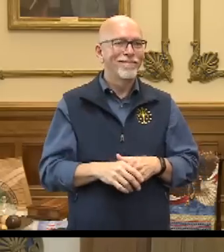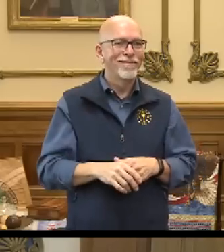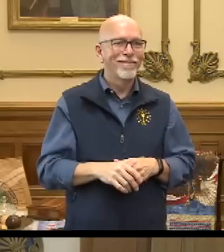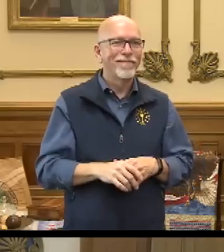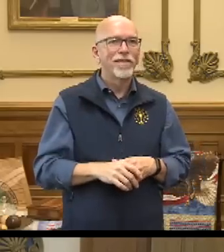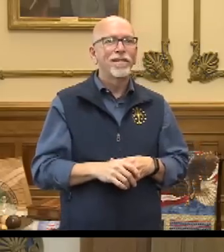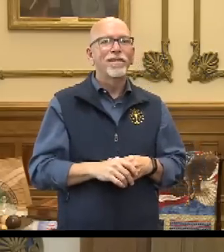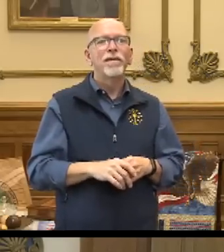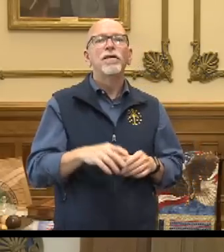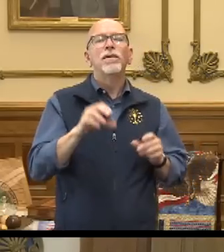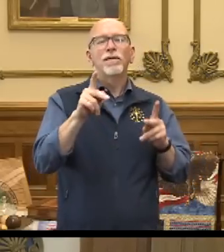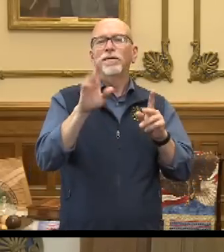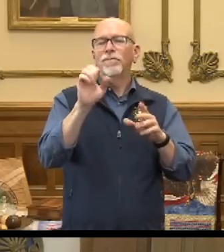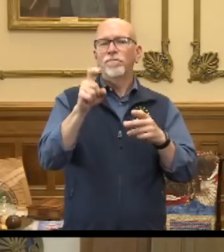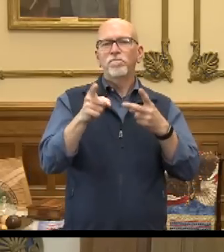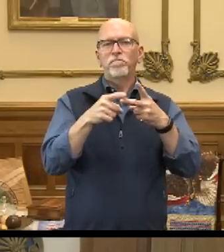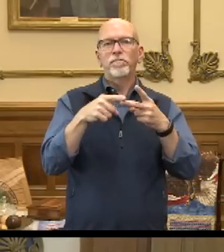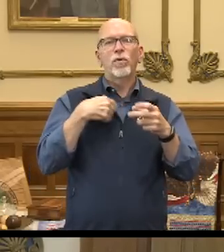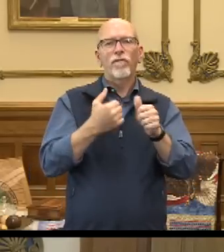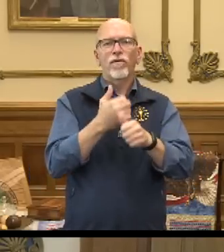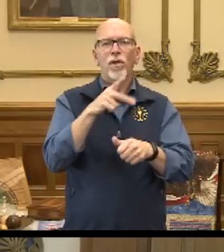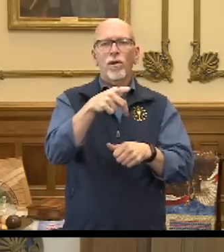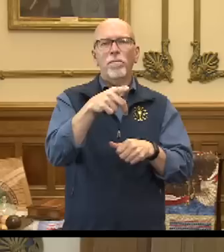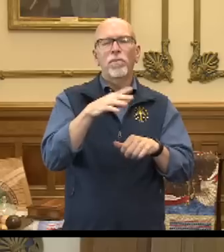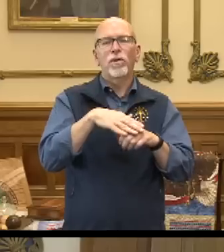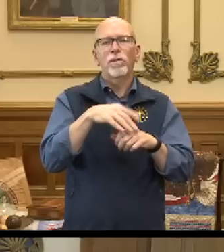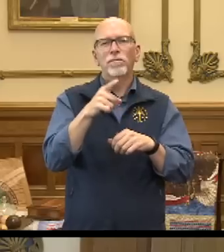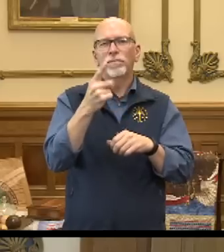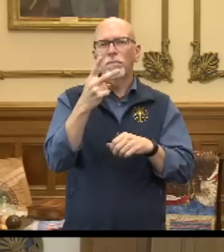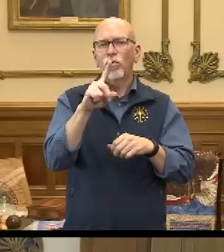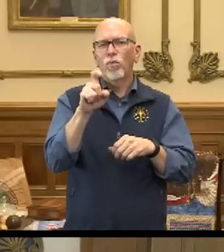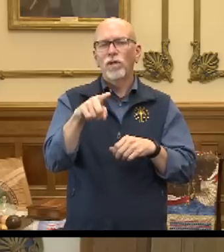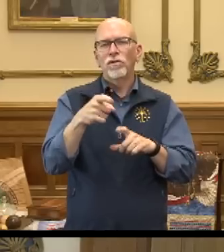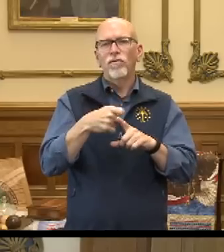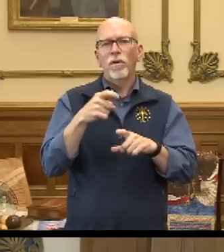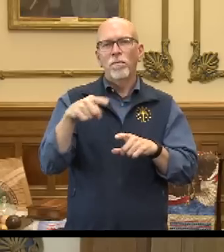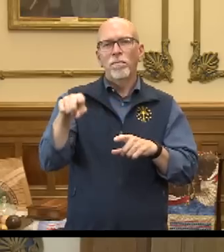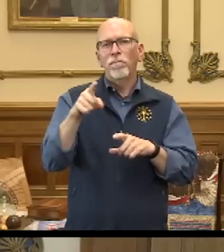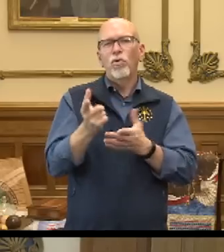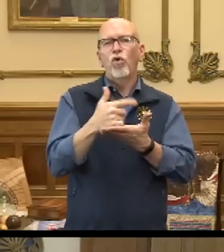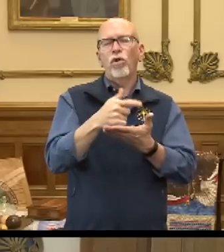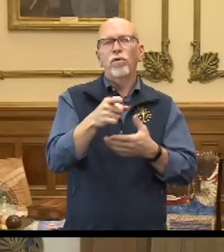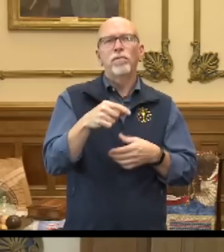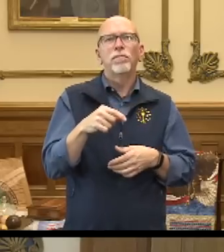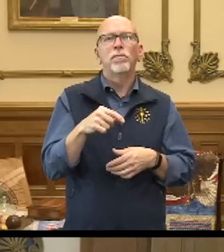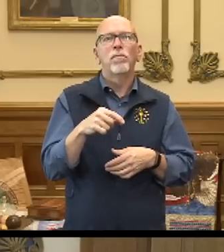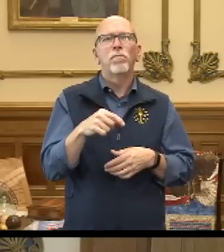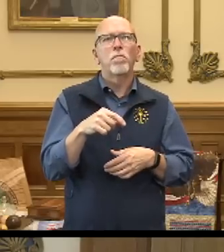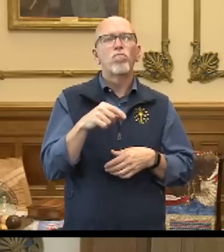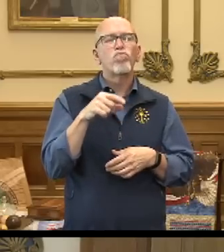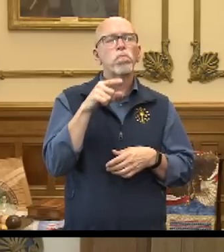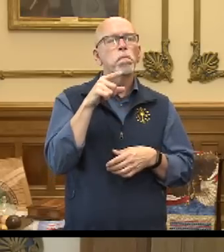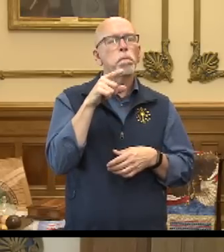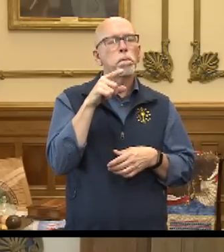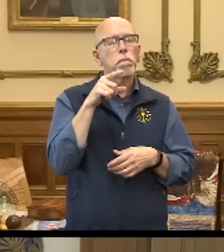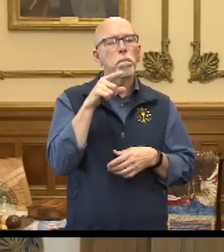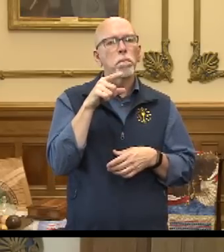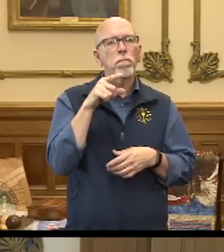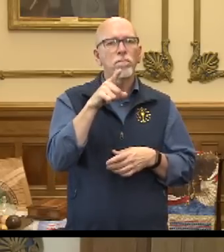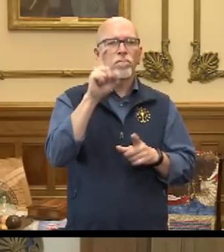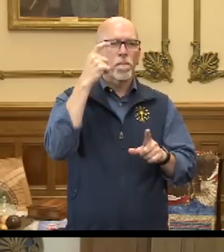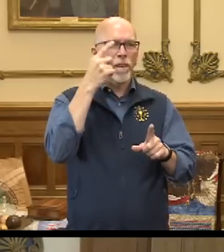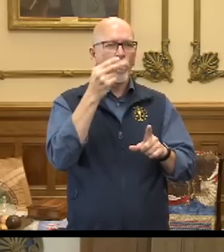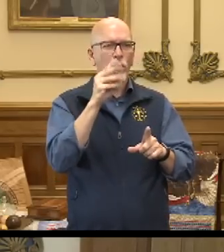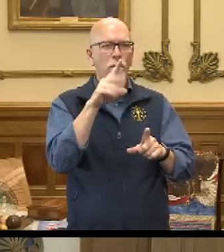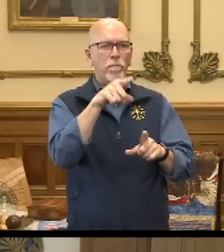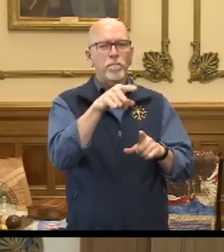once. So I just wanted to follow up on a couple of questions from earlier. For this one to Governor